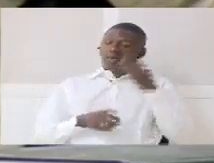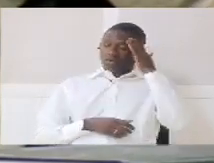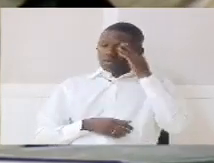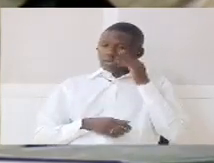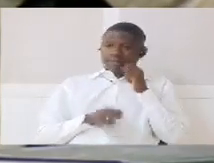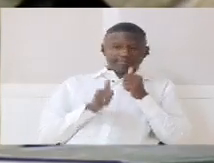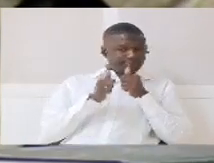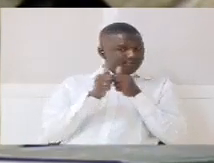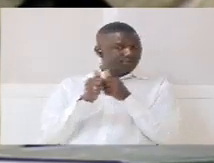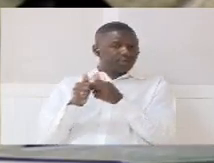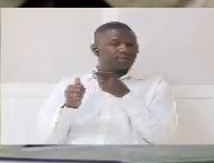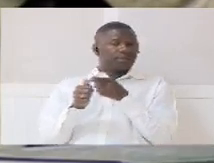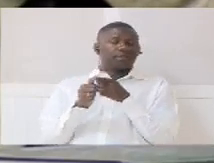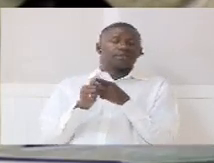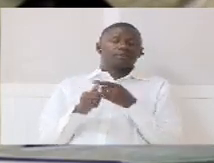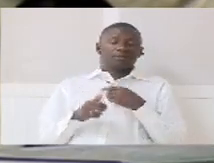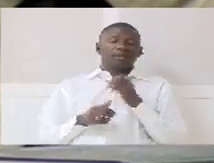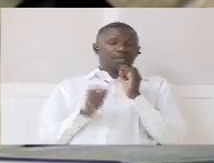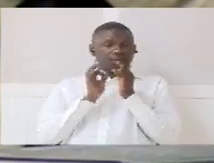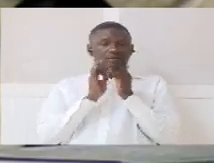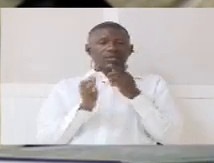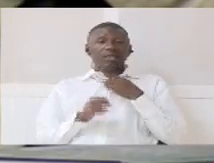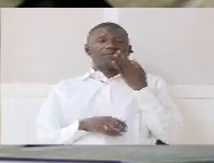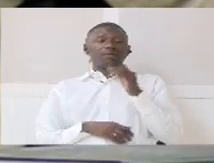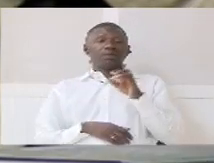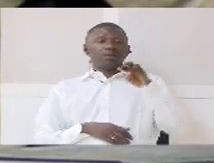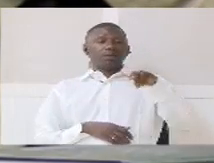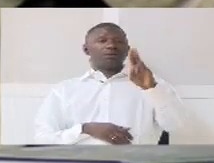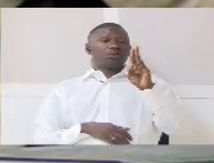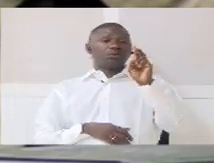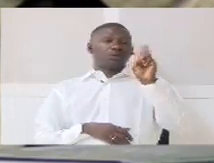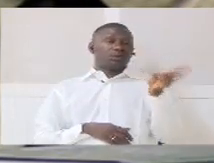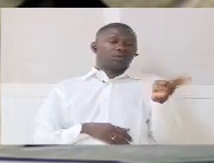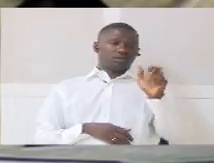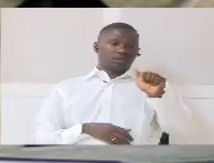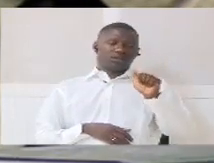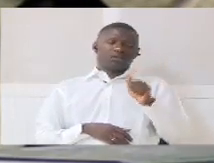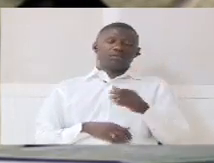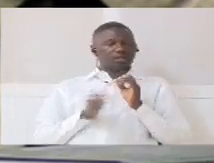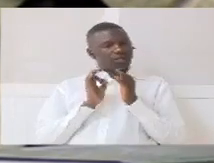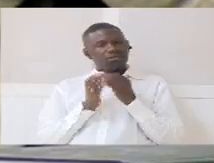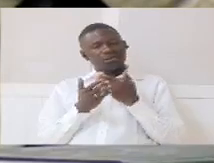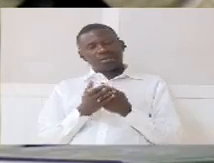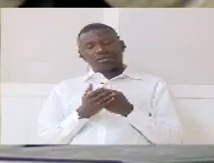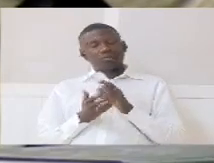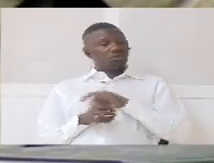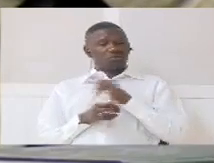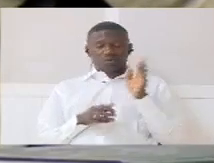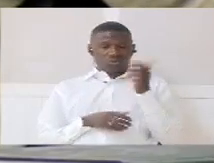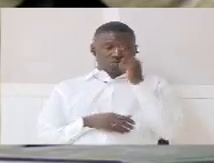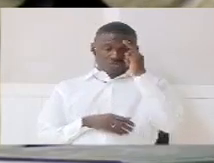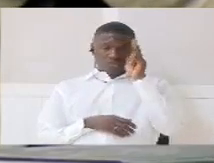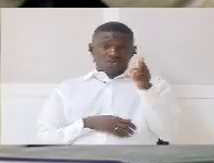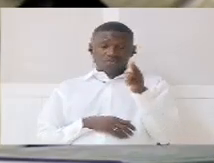hunted. Even Nuha and others, all are aware of that. I told him that I cannot go to your home.